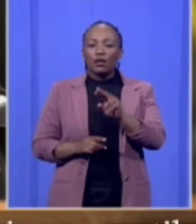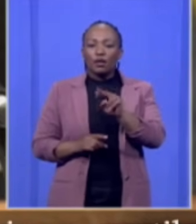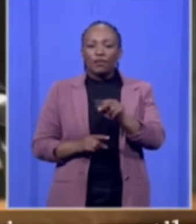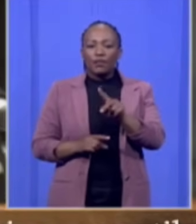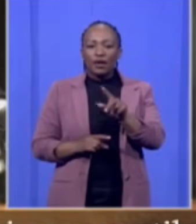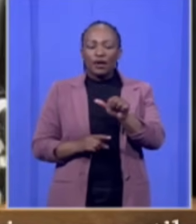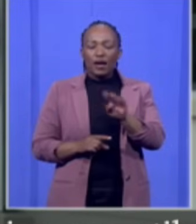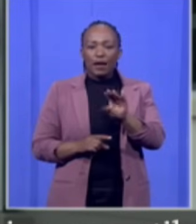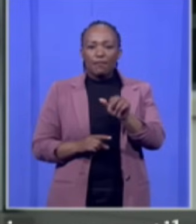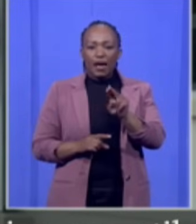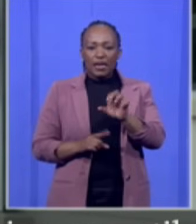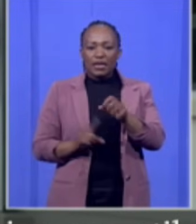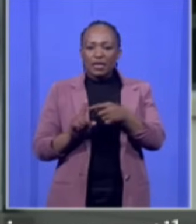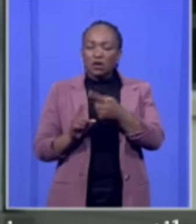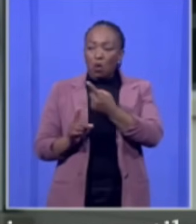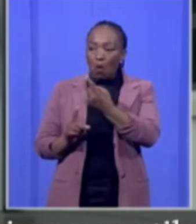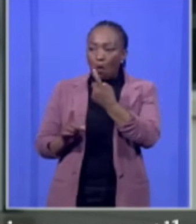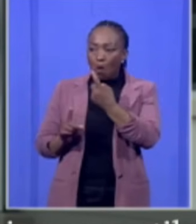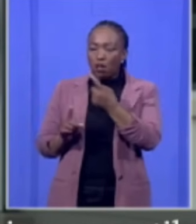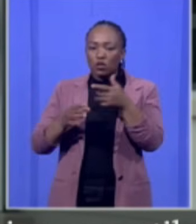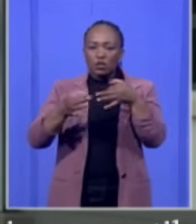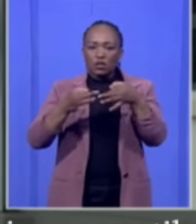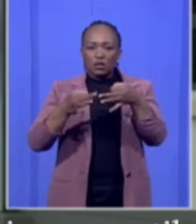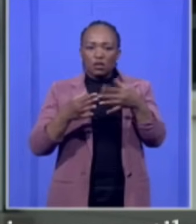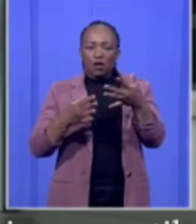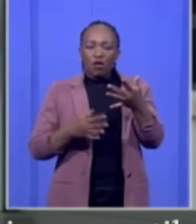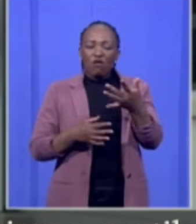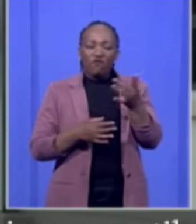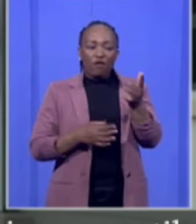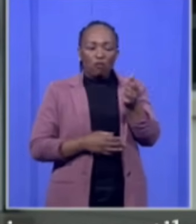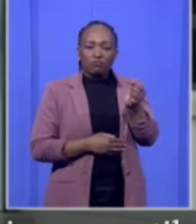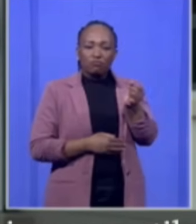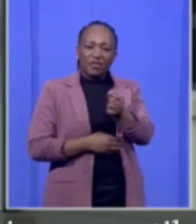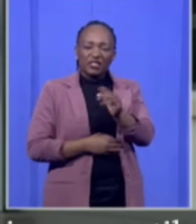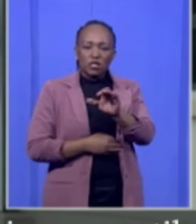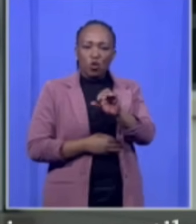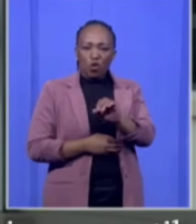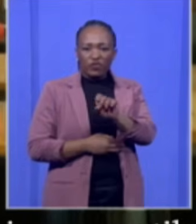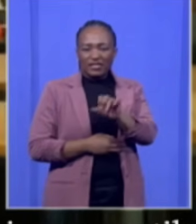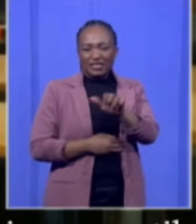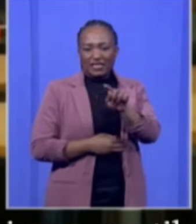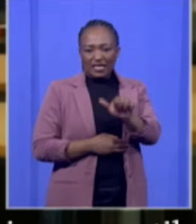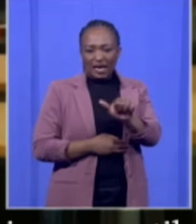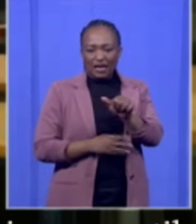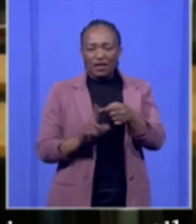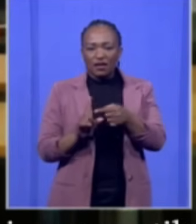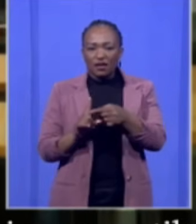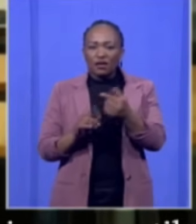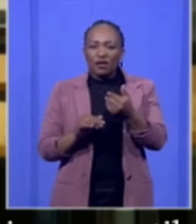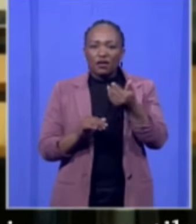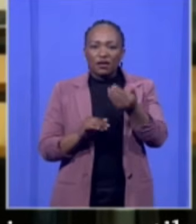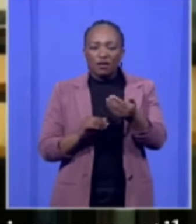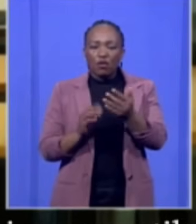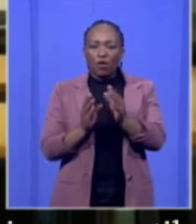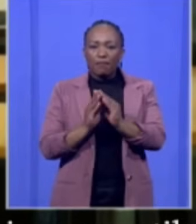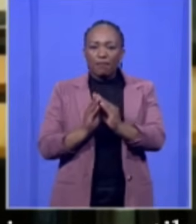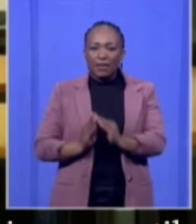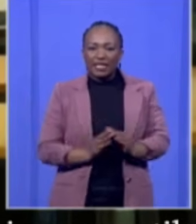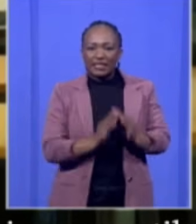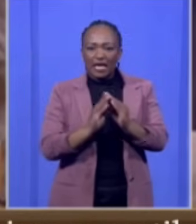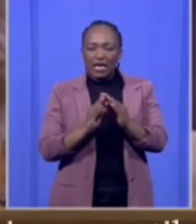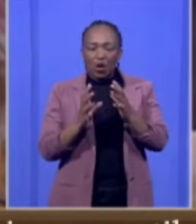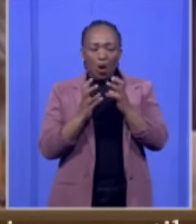ho tla hlalosa qeto eo a inkileng ya ho kgina ho hirwa ha modulasetulo wa SITA. Sena ke ka mora kopano e neng e tuka